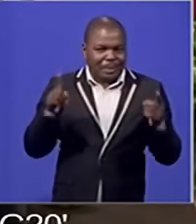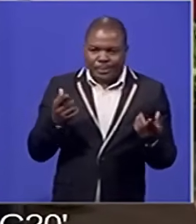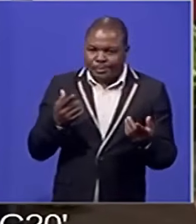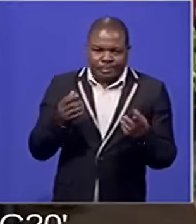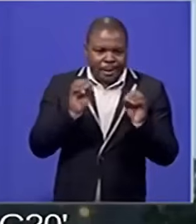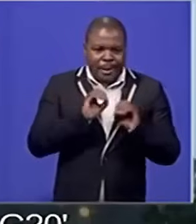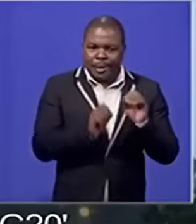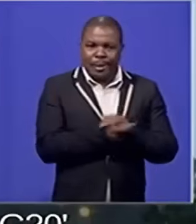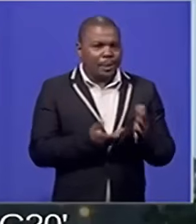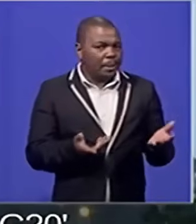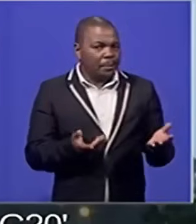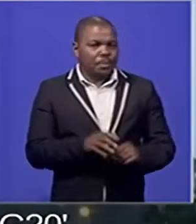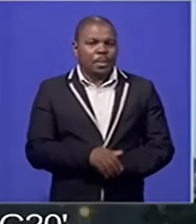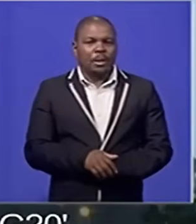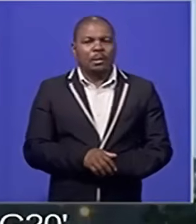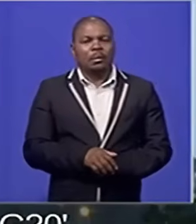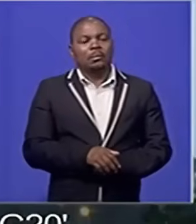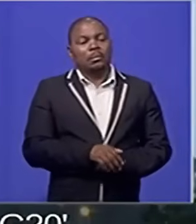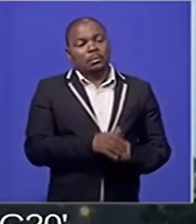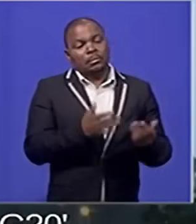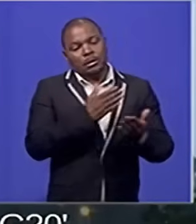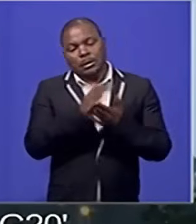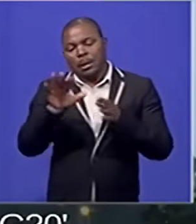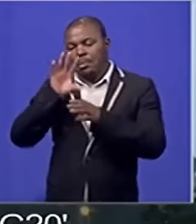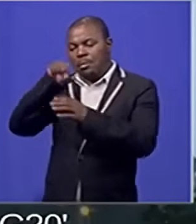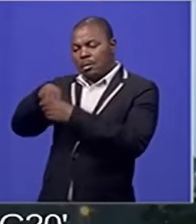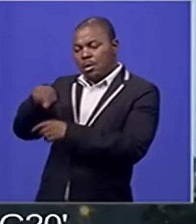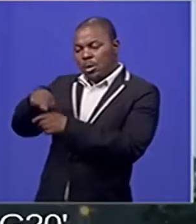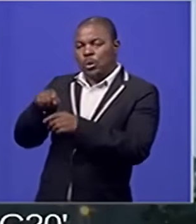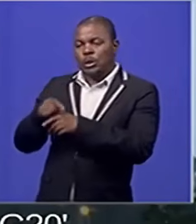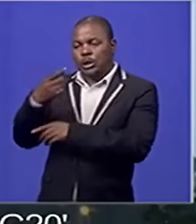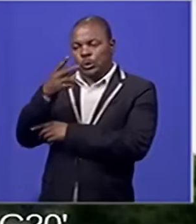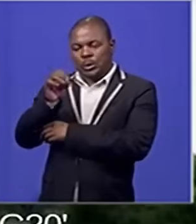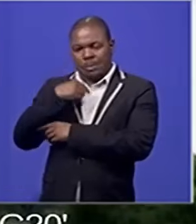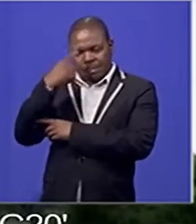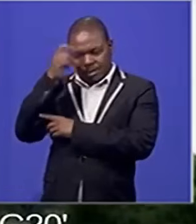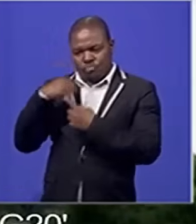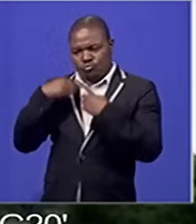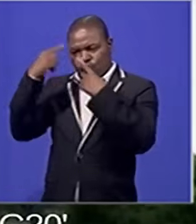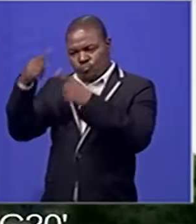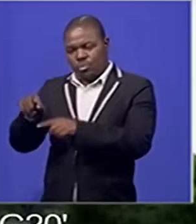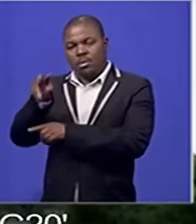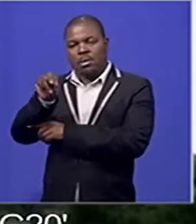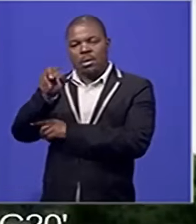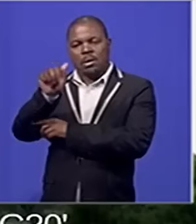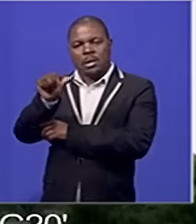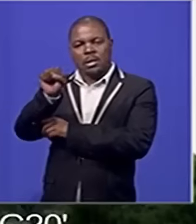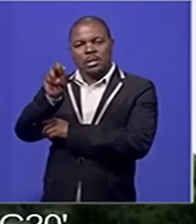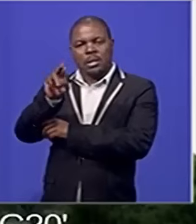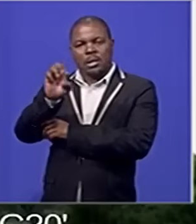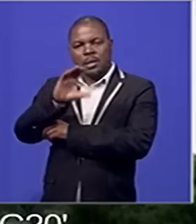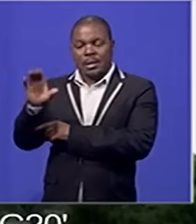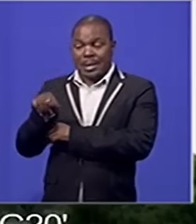e jweleng ba kgatha tema kopanong ye ba ikemišeditše go ikgaša ka Nasrec. Kopanong gothe ya G20